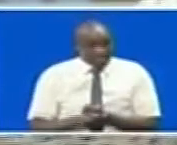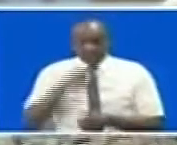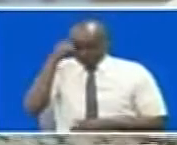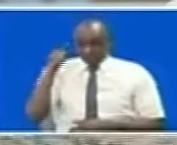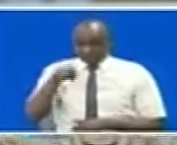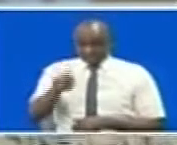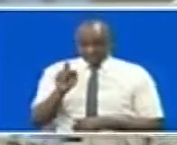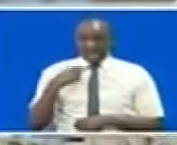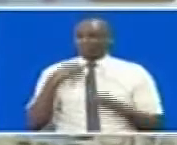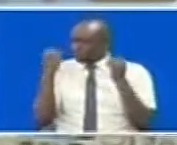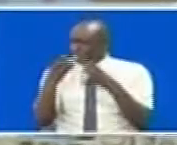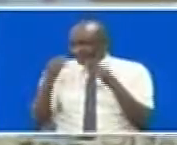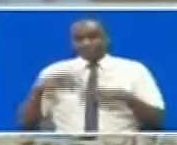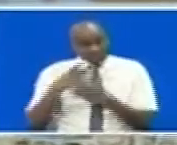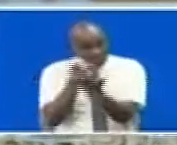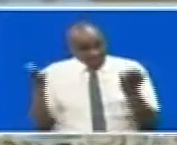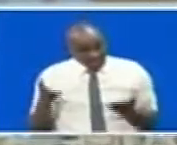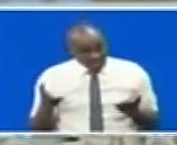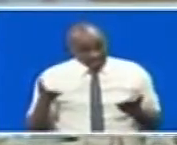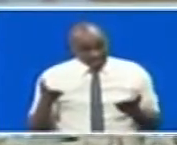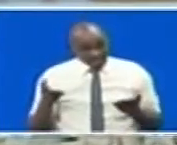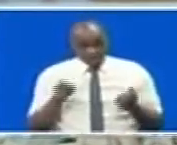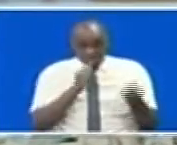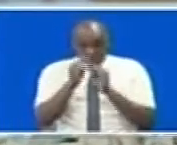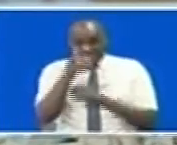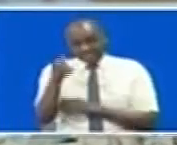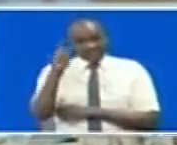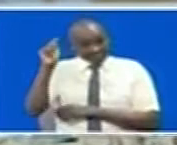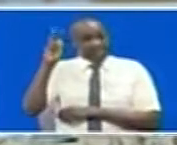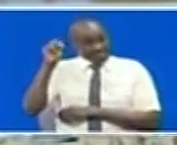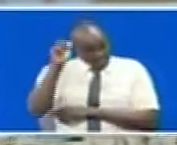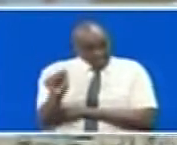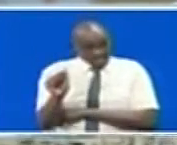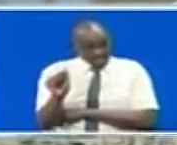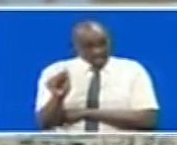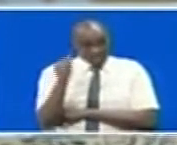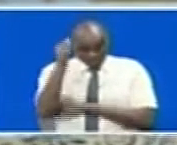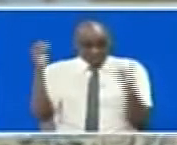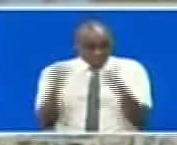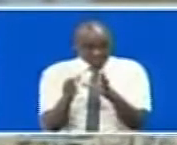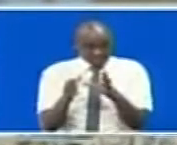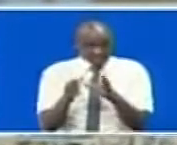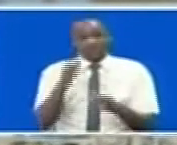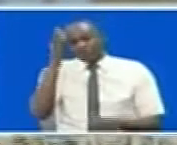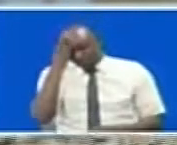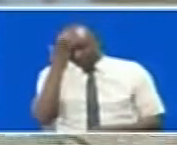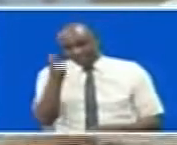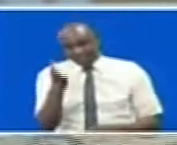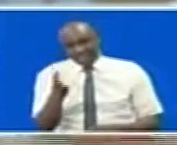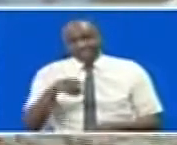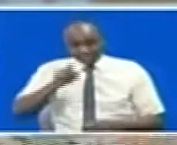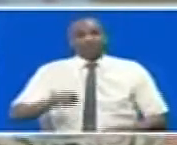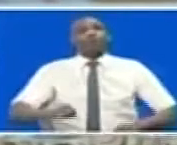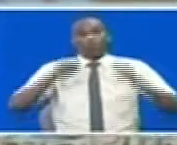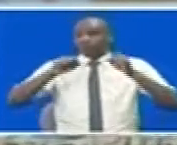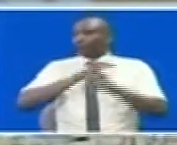were a number of candidates on TNA party. And, you know, it's like he was the